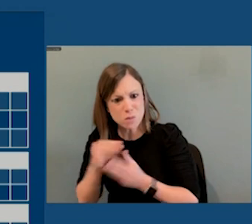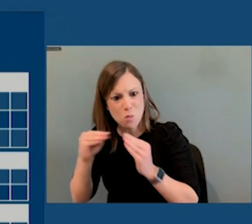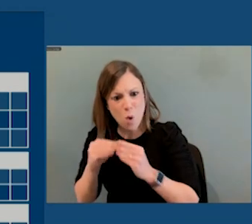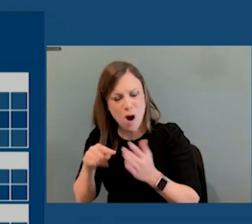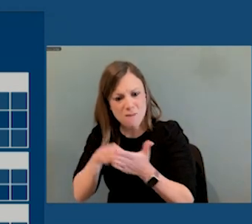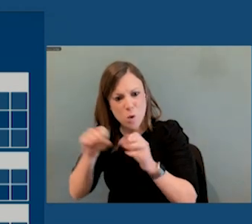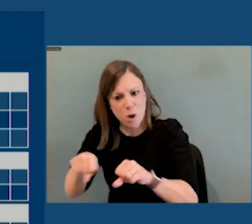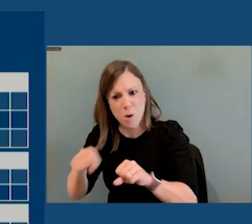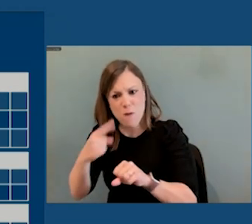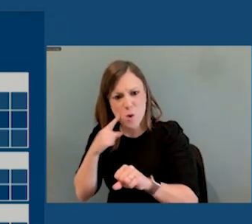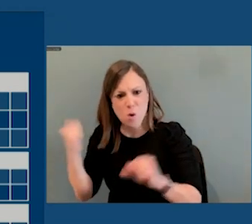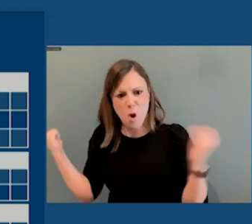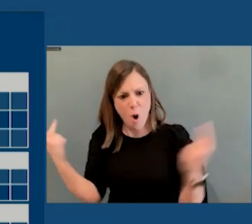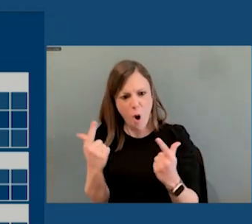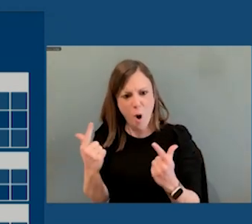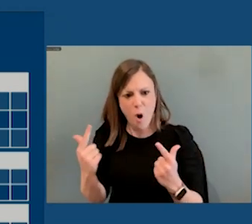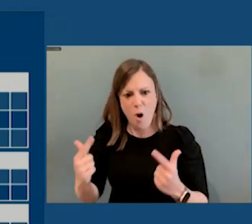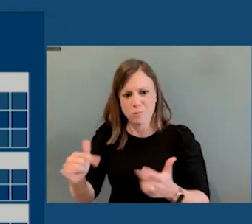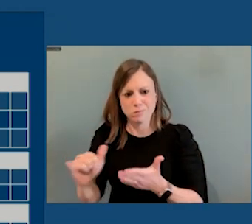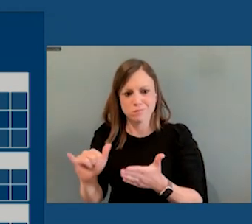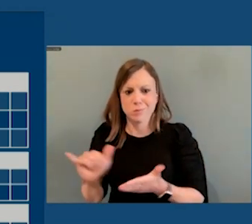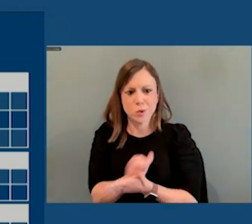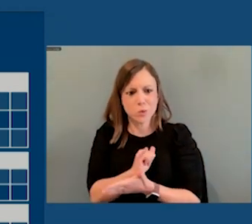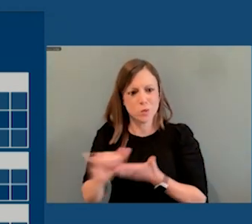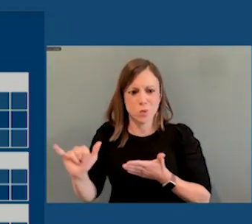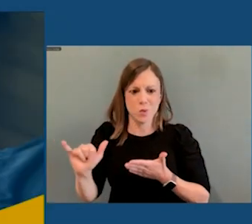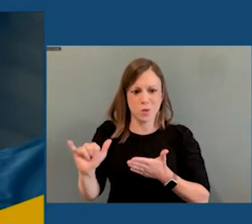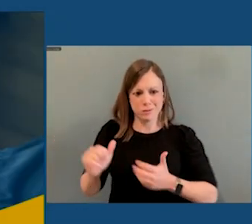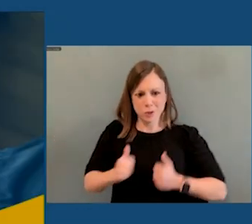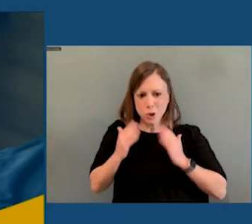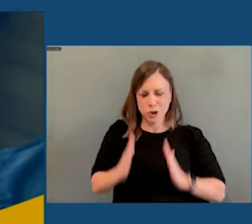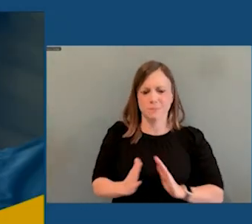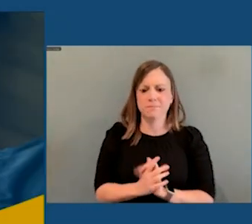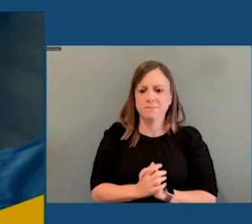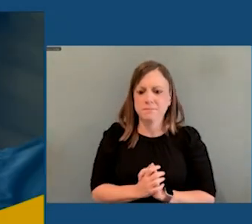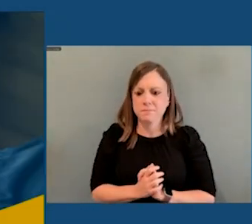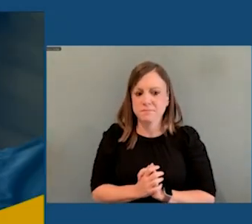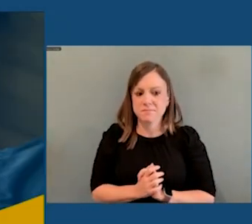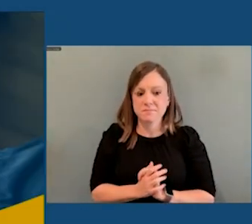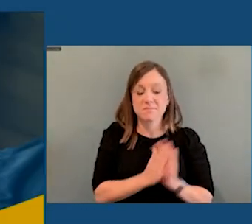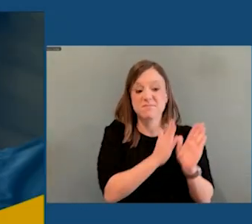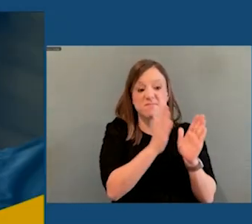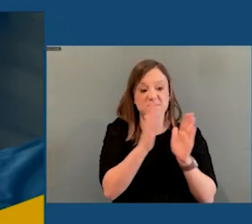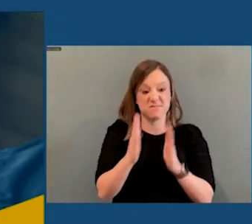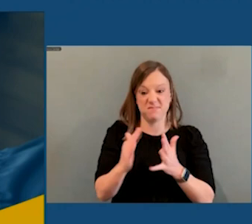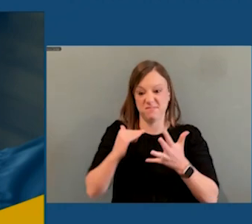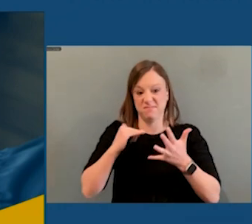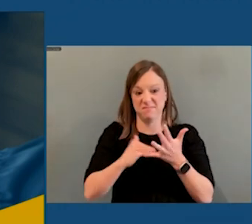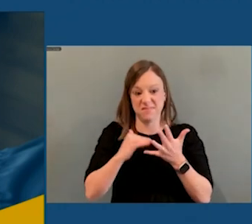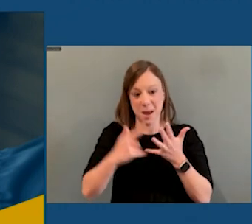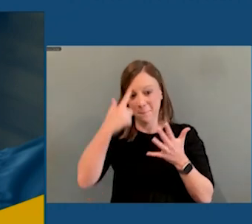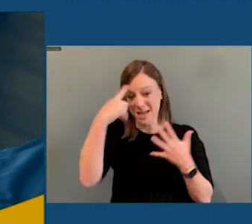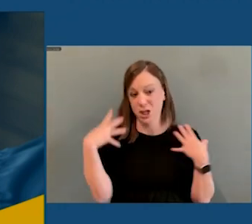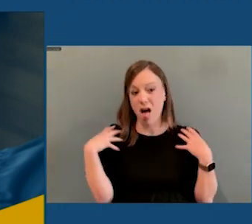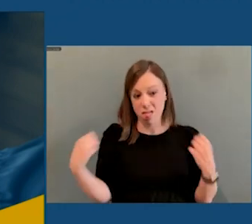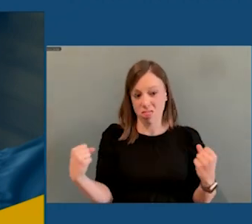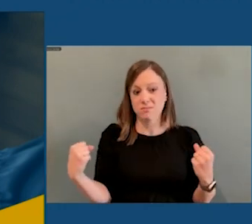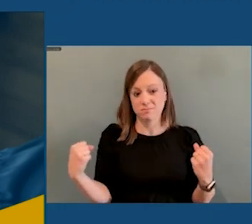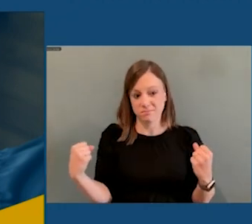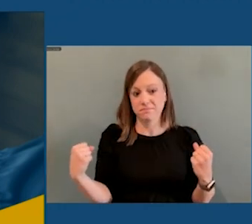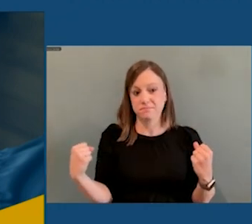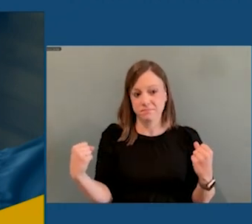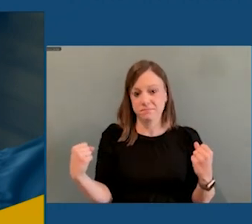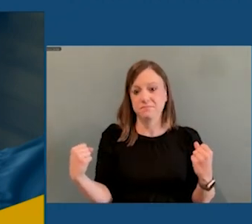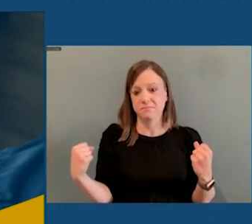Let's take a few minutes to talk about how we're protecting New Yorkers' health, starting with their mental health. Last